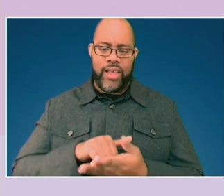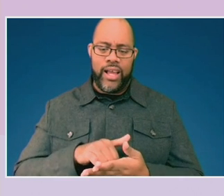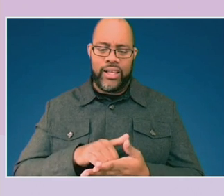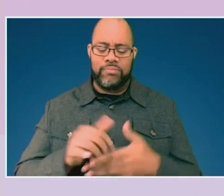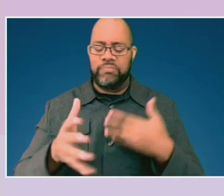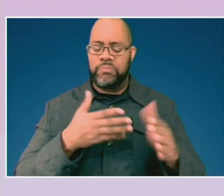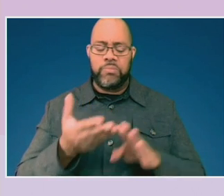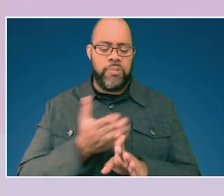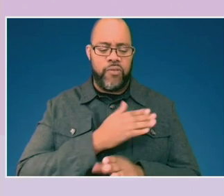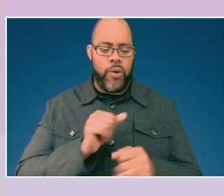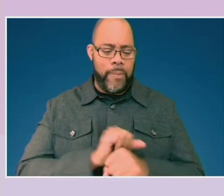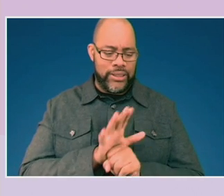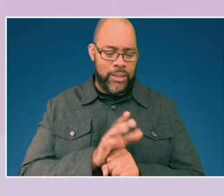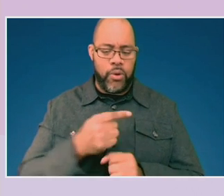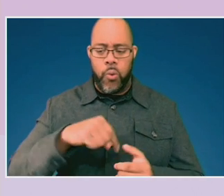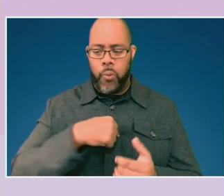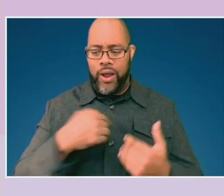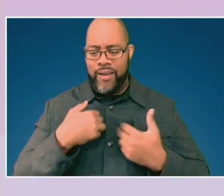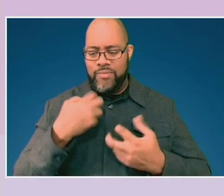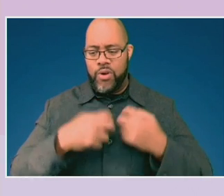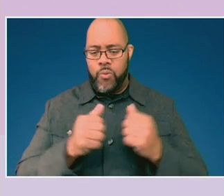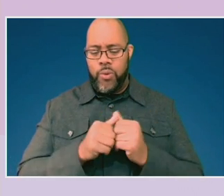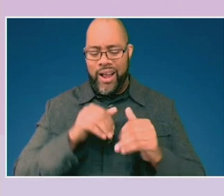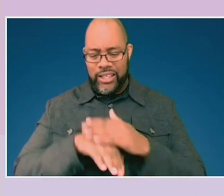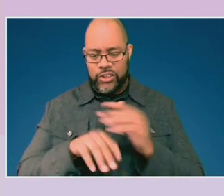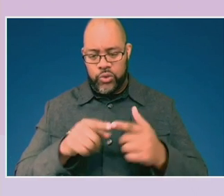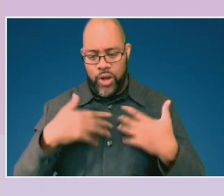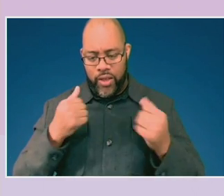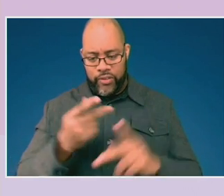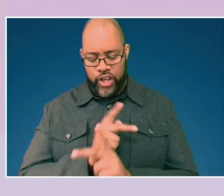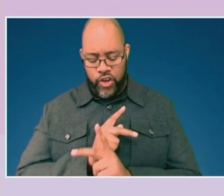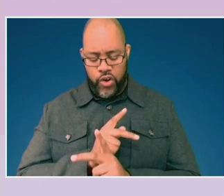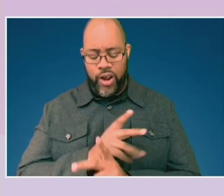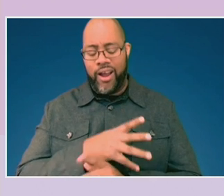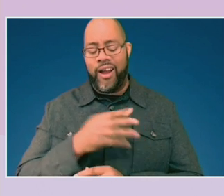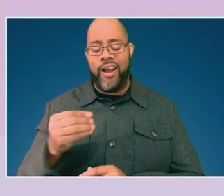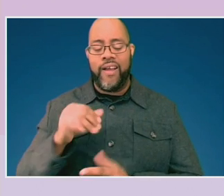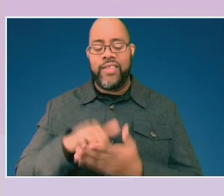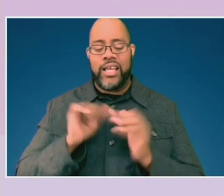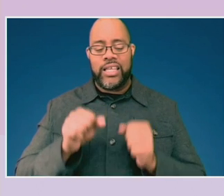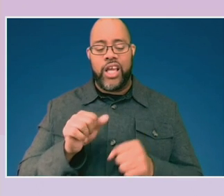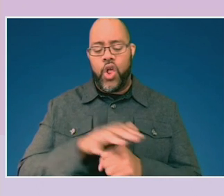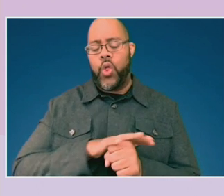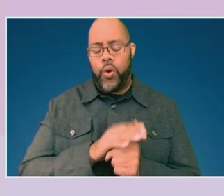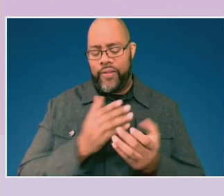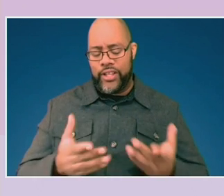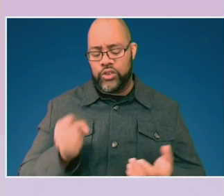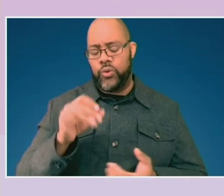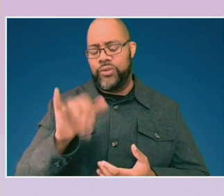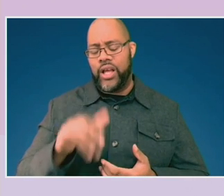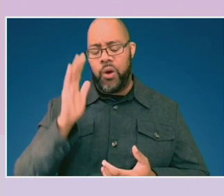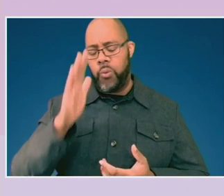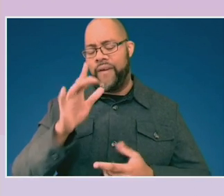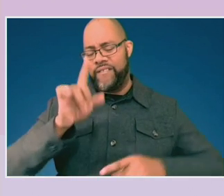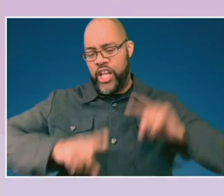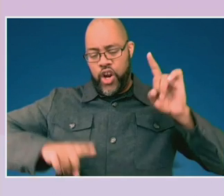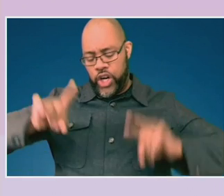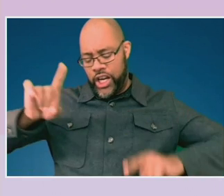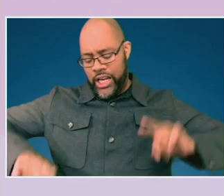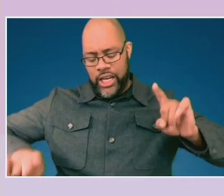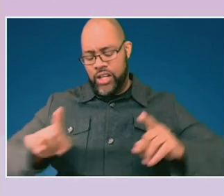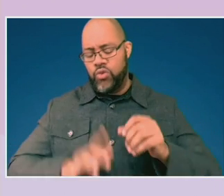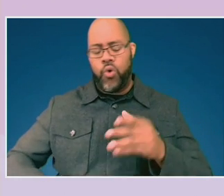the pandemic, we had an issue with access to healthcare. And that can be a local thing. So that's going to vary